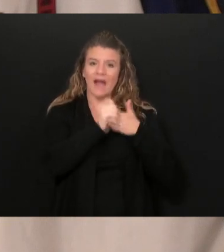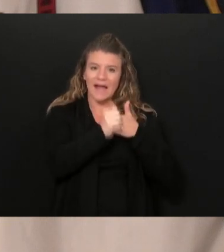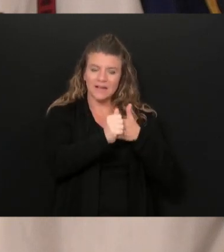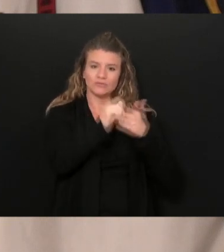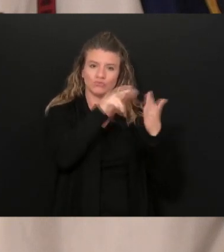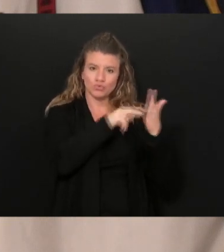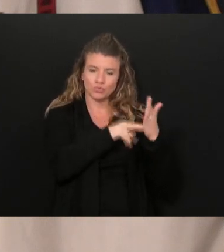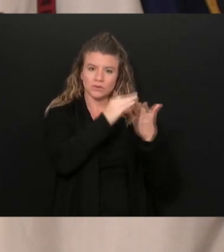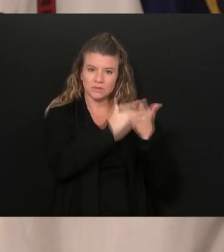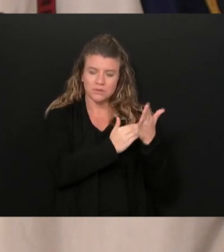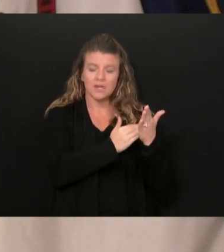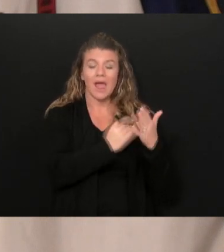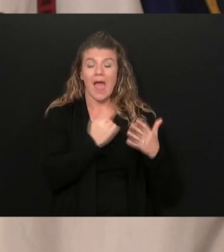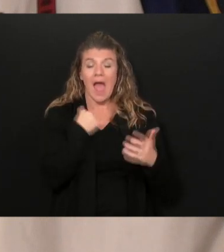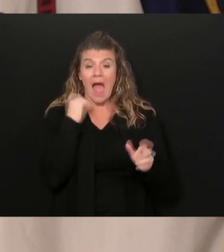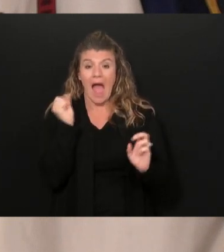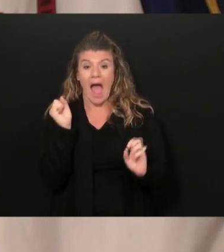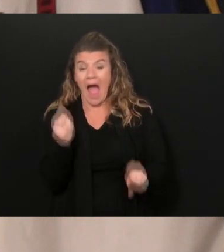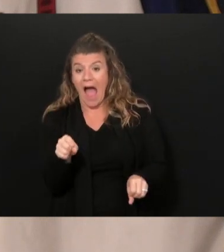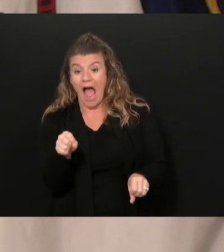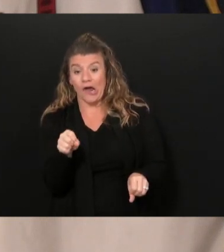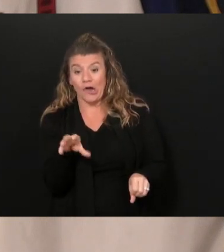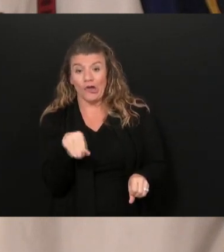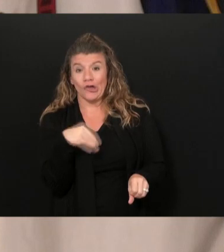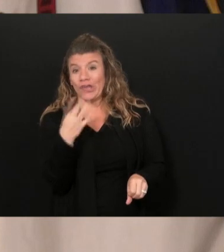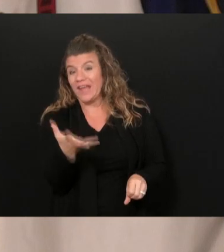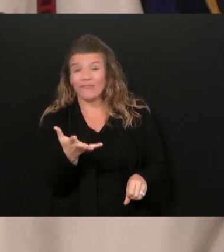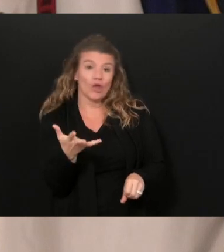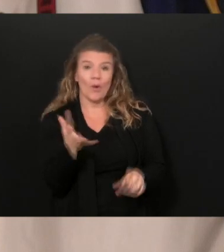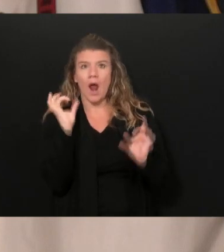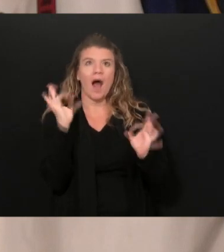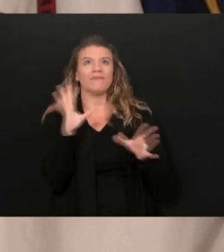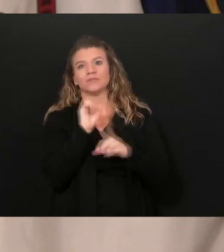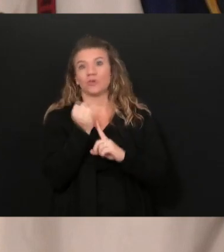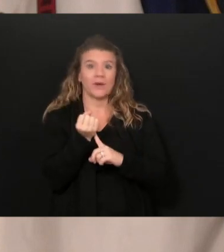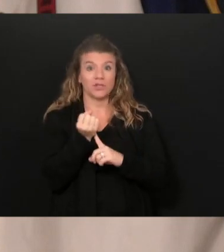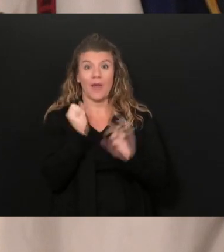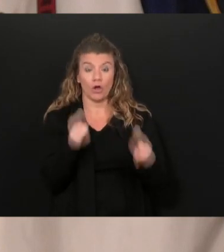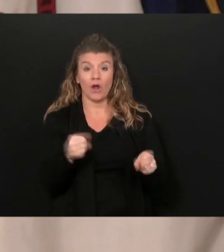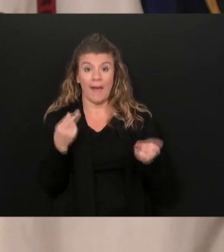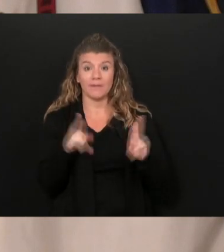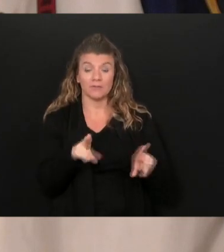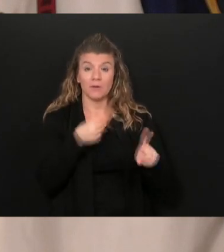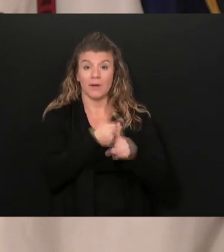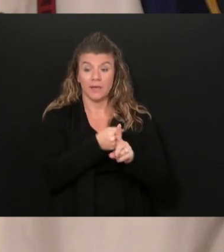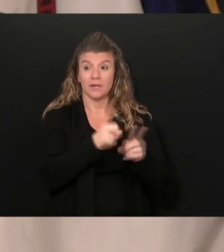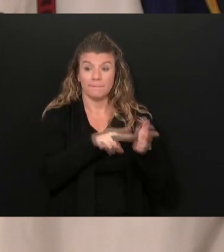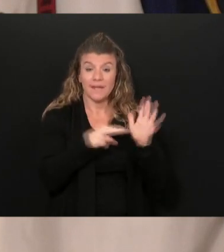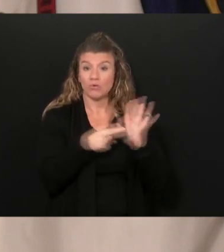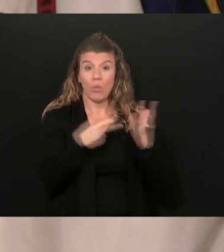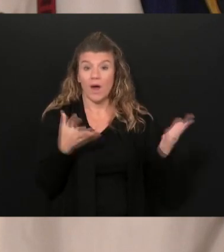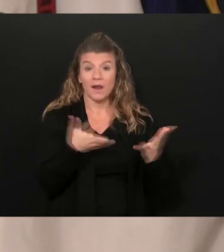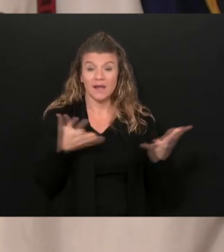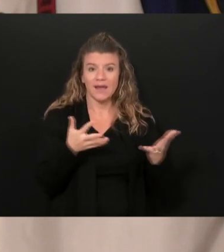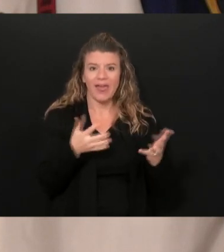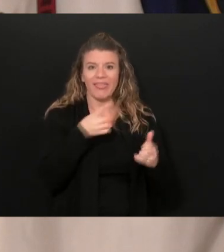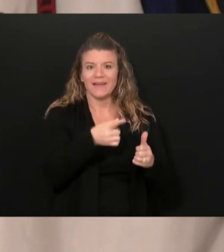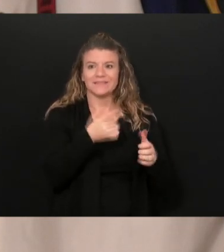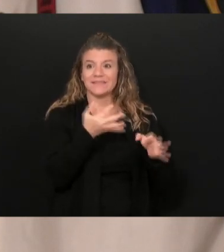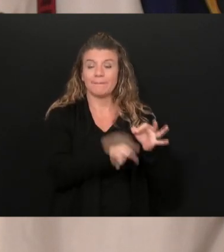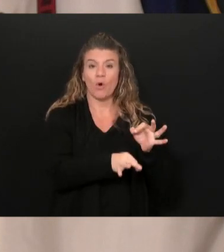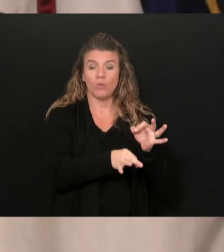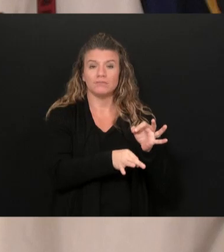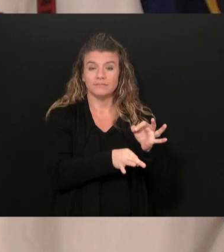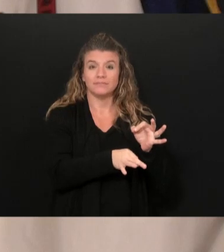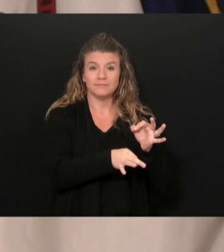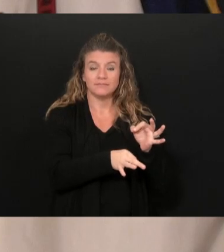you a doom and gloom scenario. The doom and gloom scenario would be, as simple as this. They come